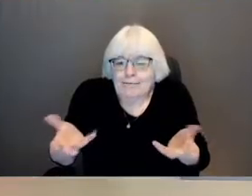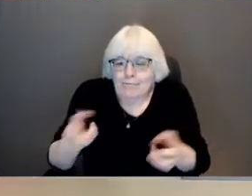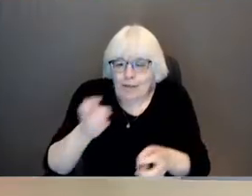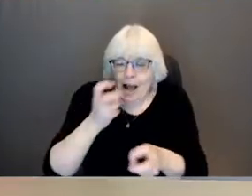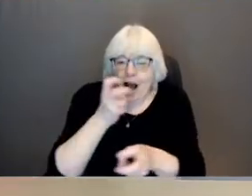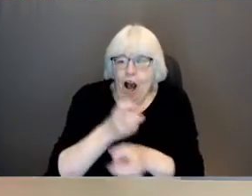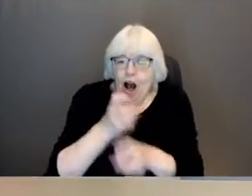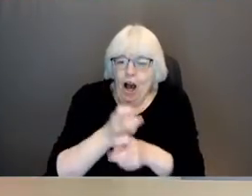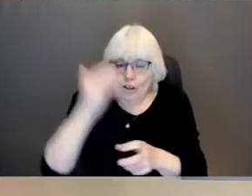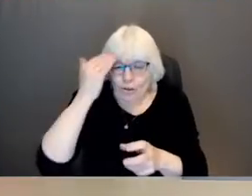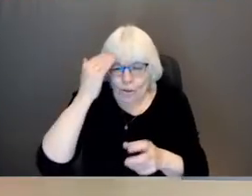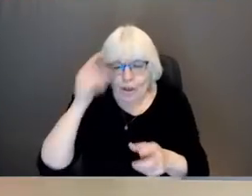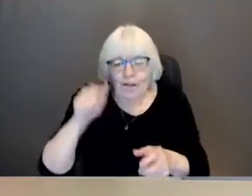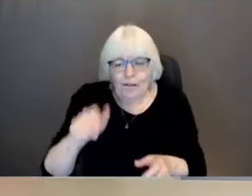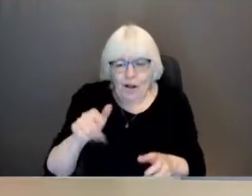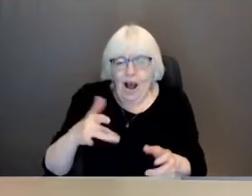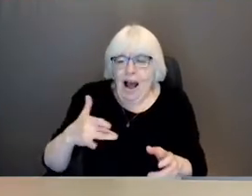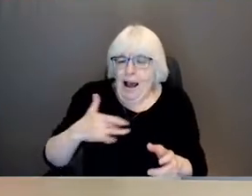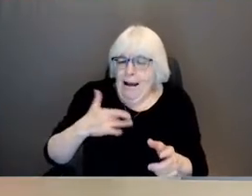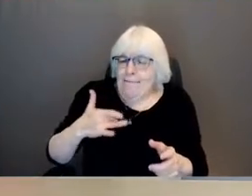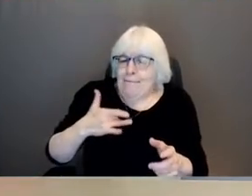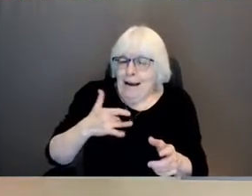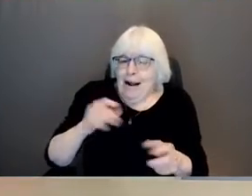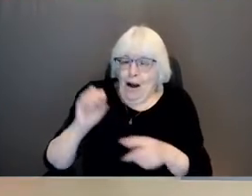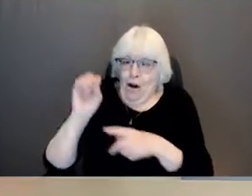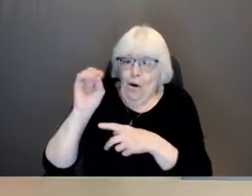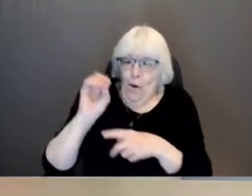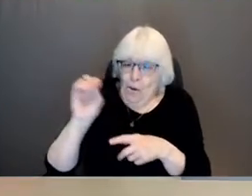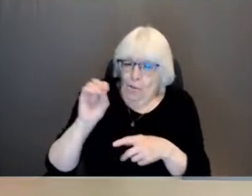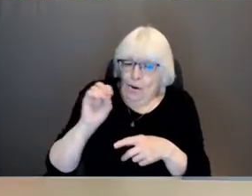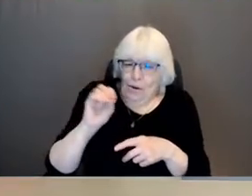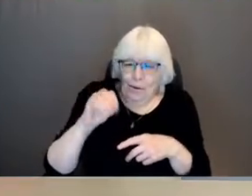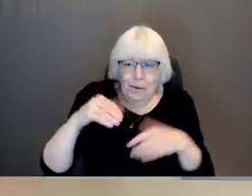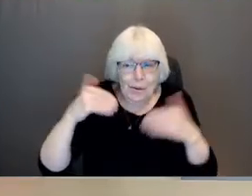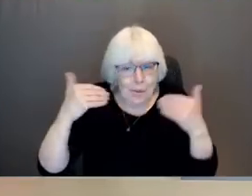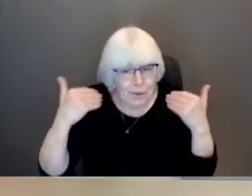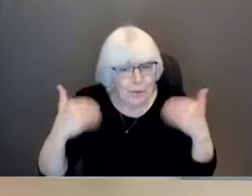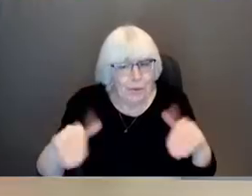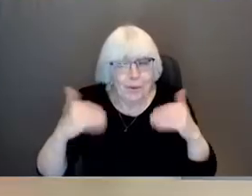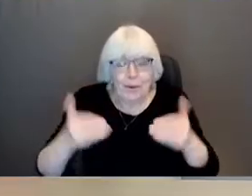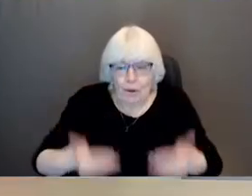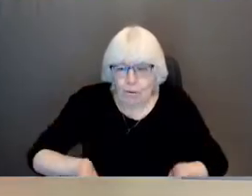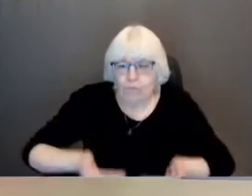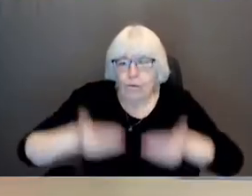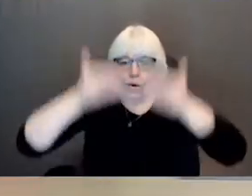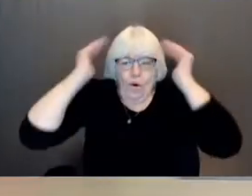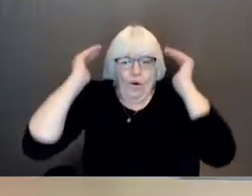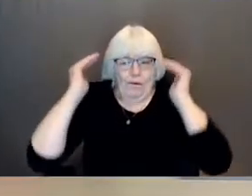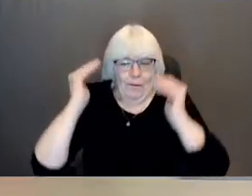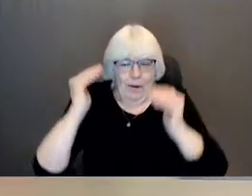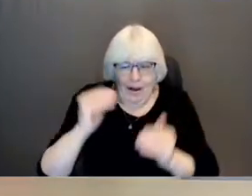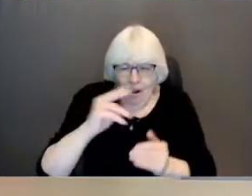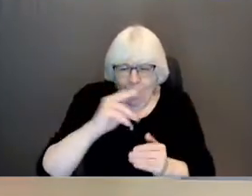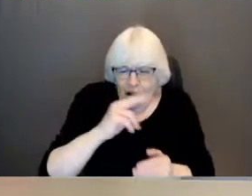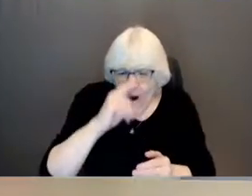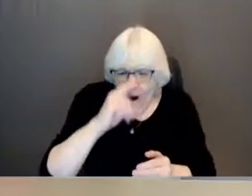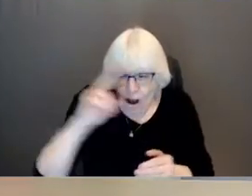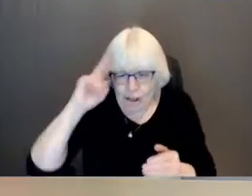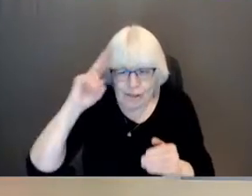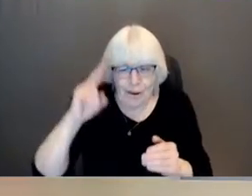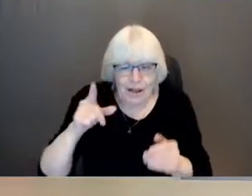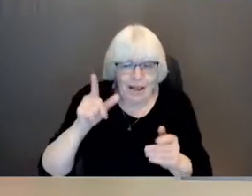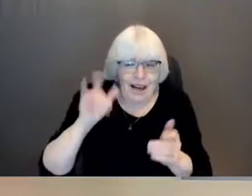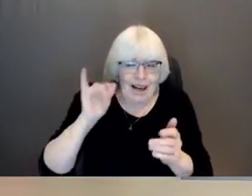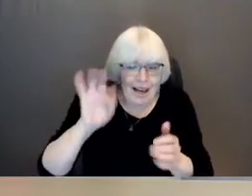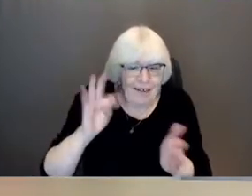and our society in the same way. And when we talk about it being endemic, and I think I referenced it